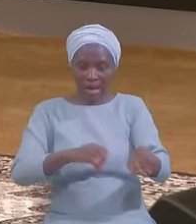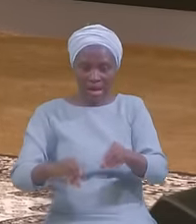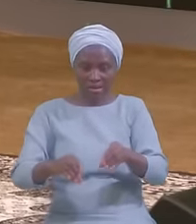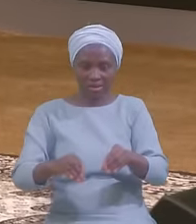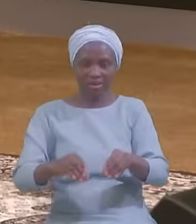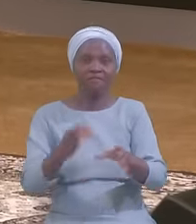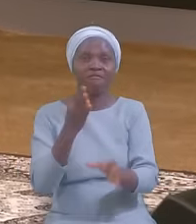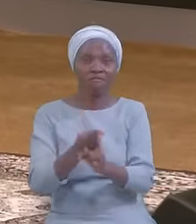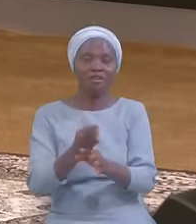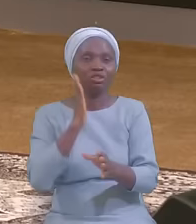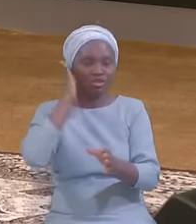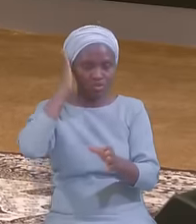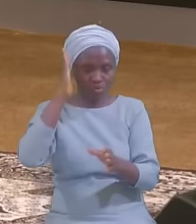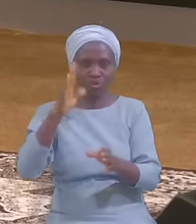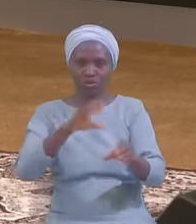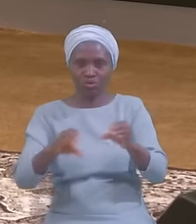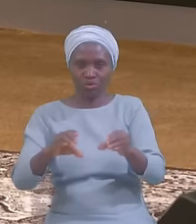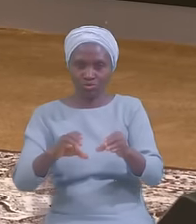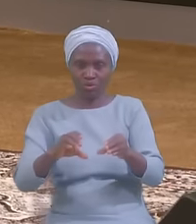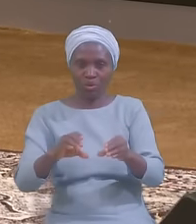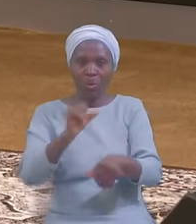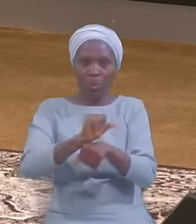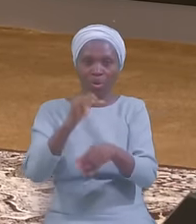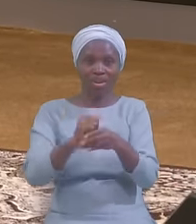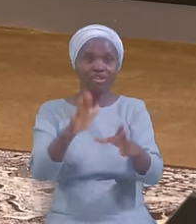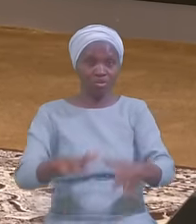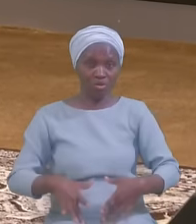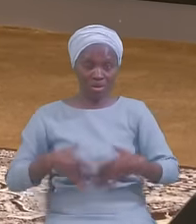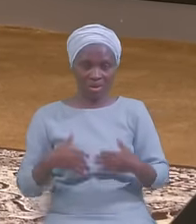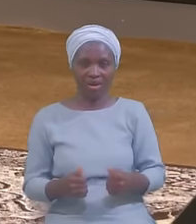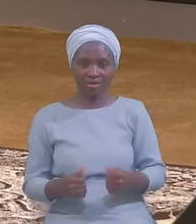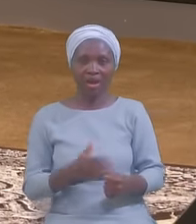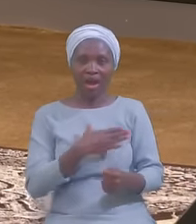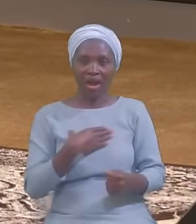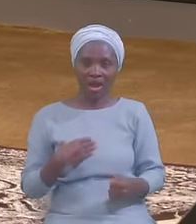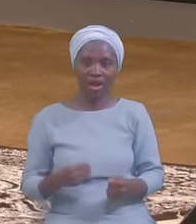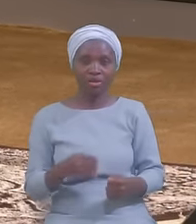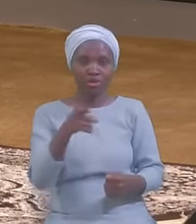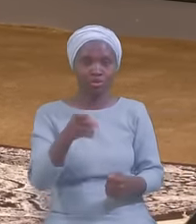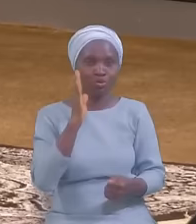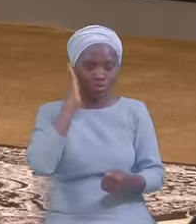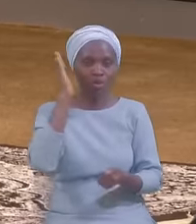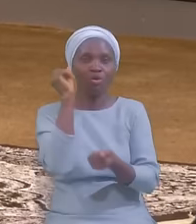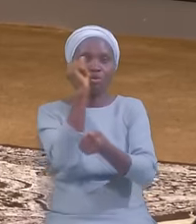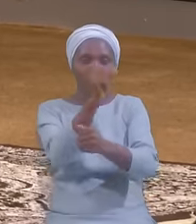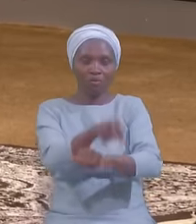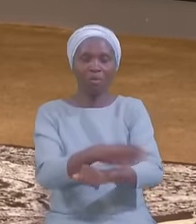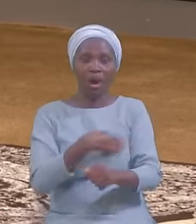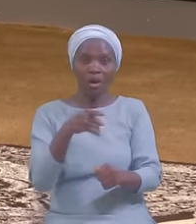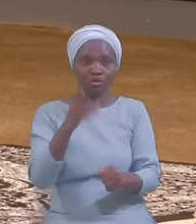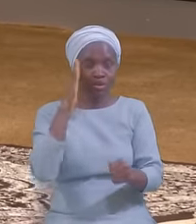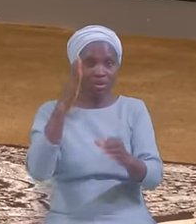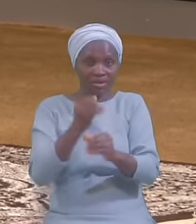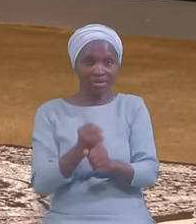will activate in your life, your own faith. You will overcome and you have your